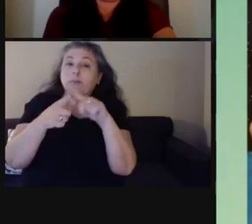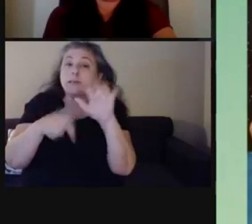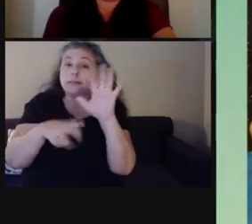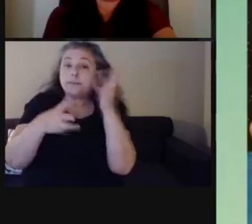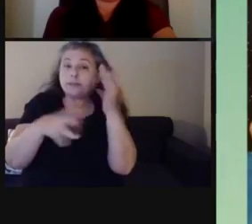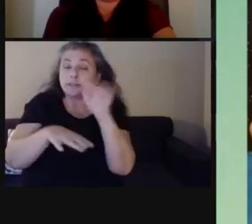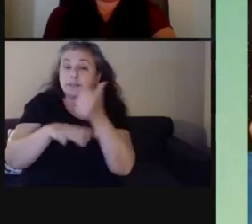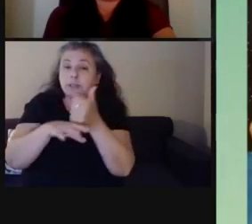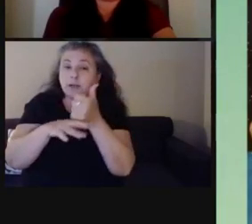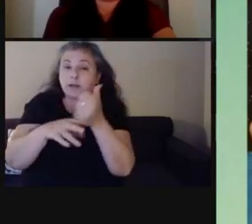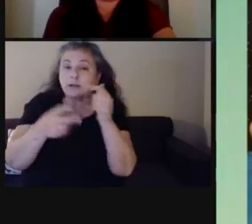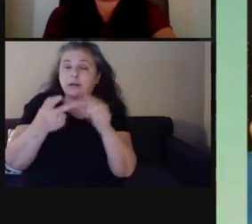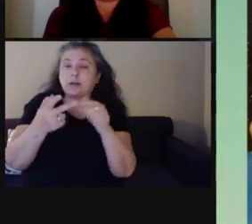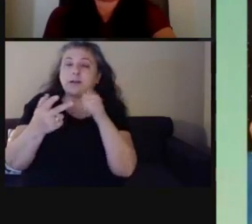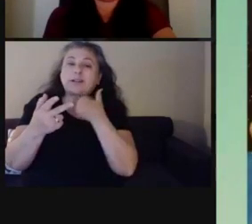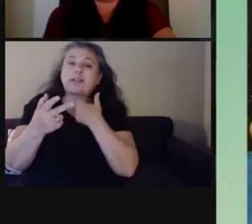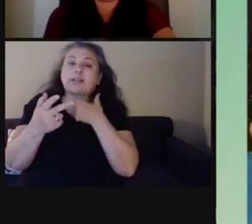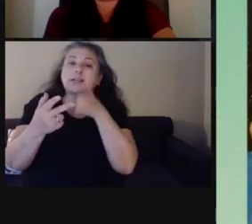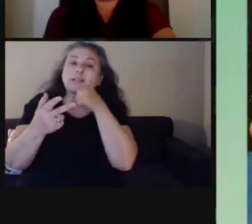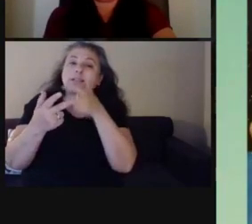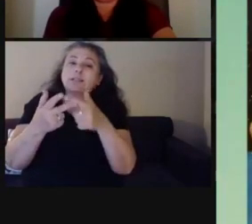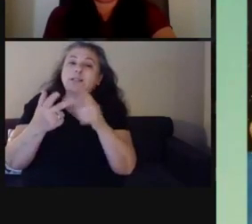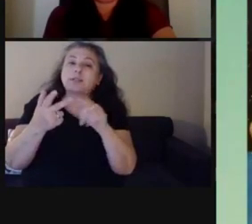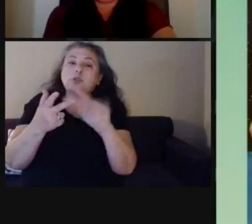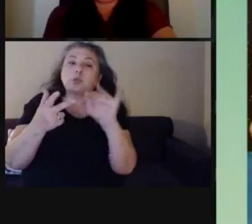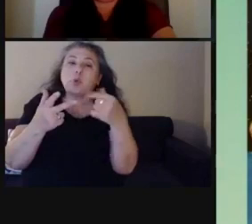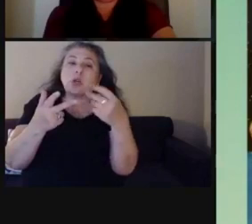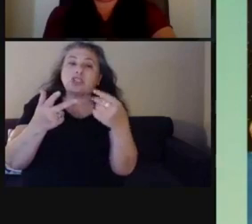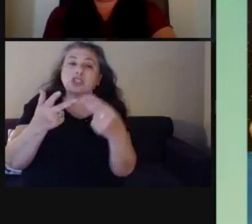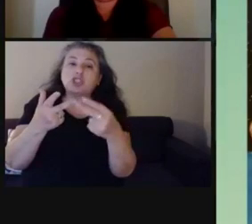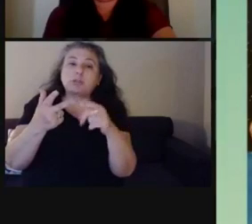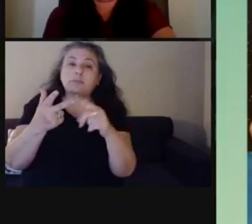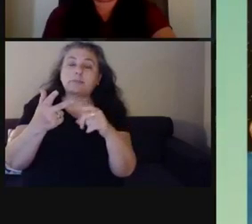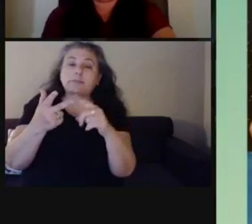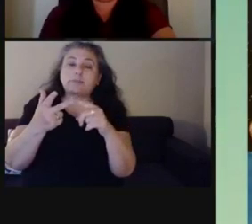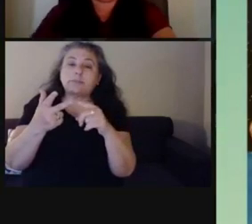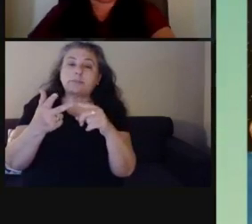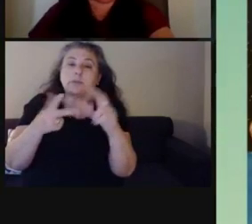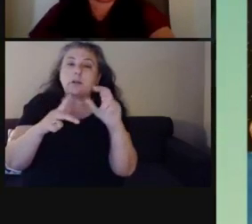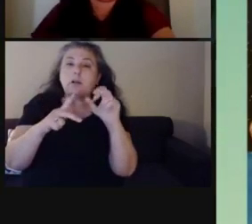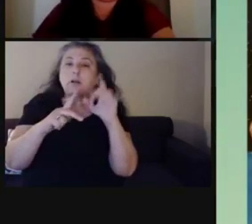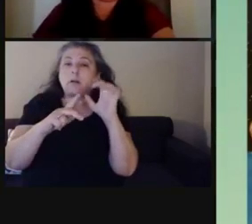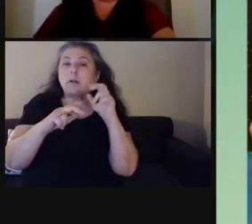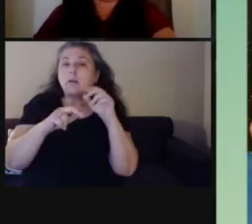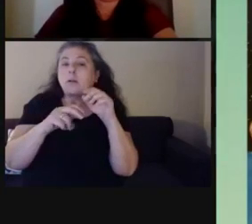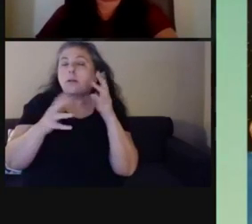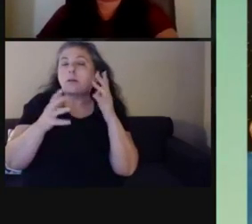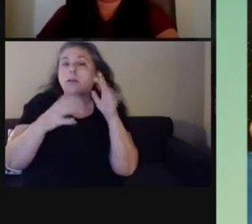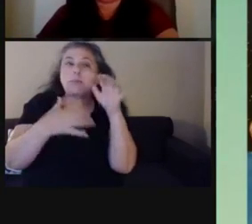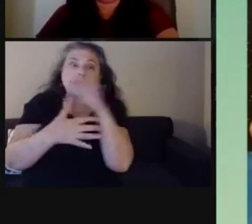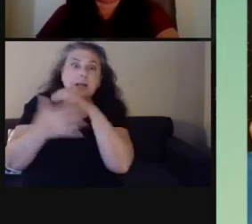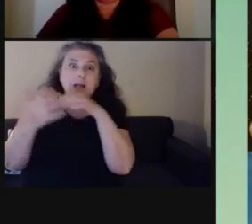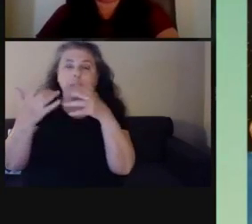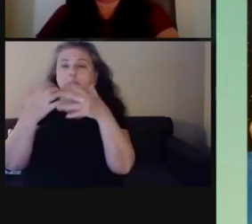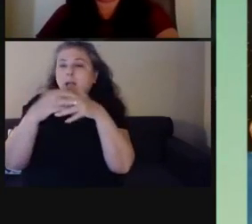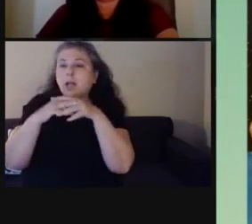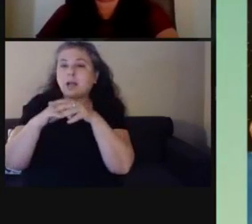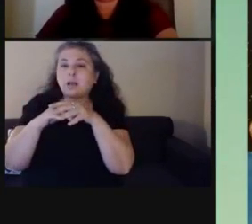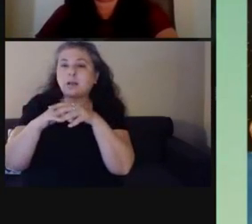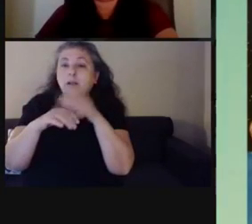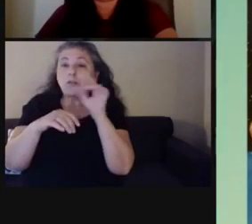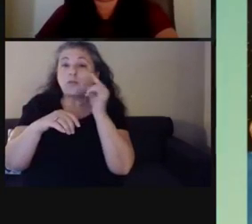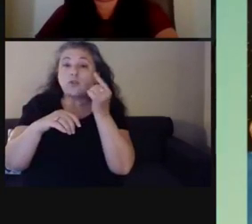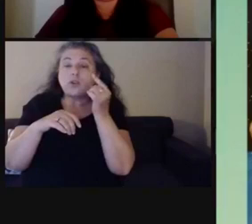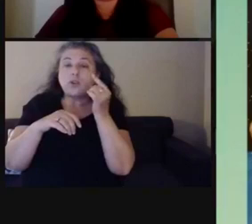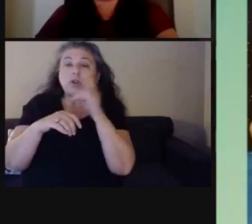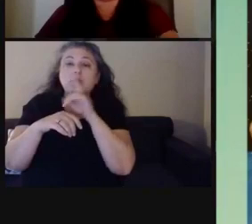we'll plant our youngest sister, sister squash. And this may seem a little chaotic, a little tangled, at first, but